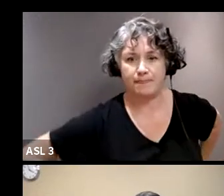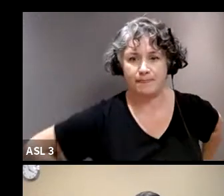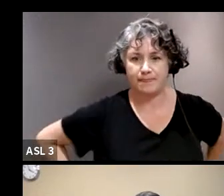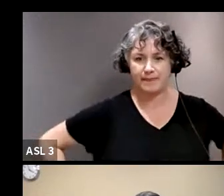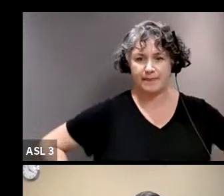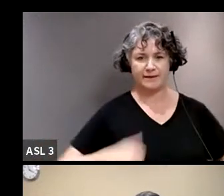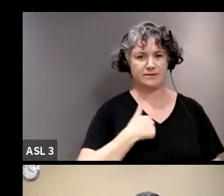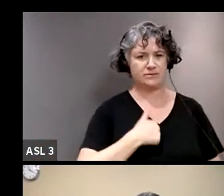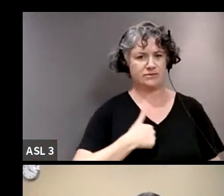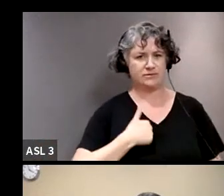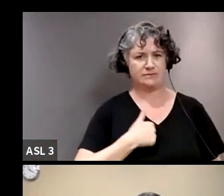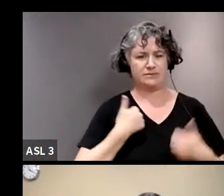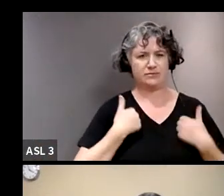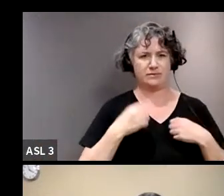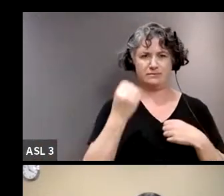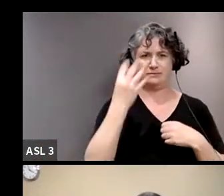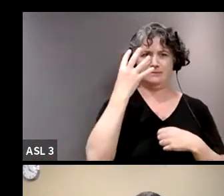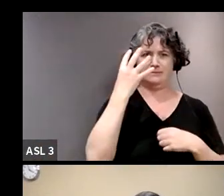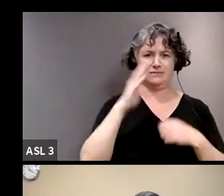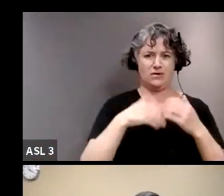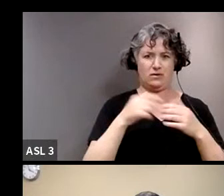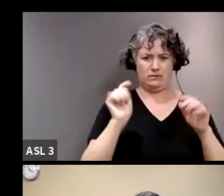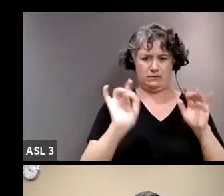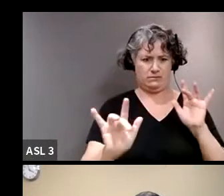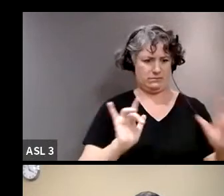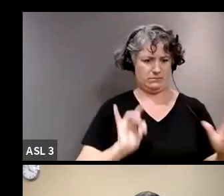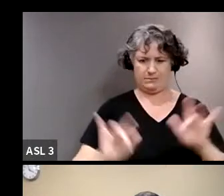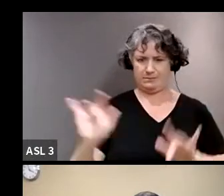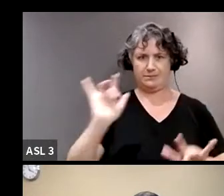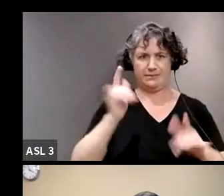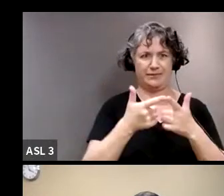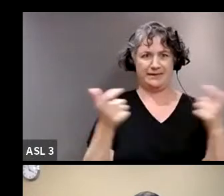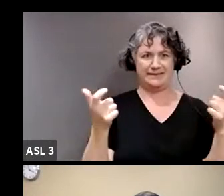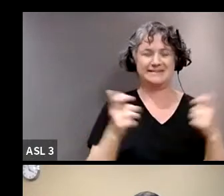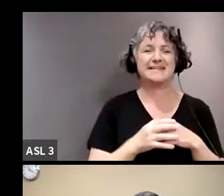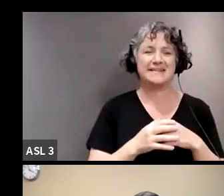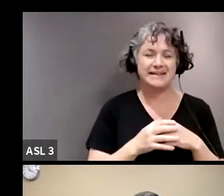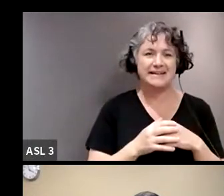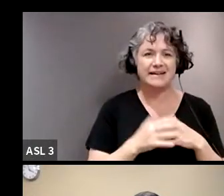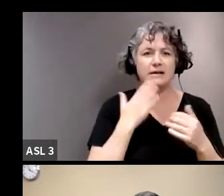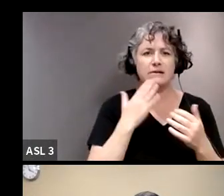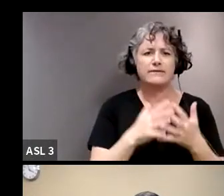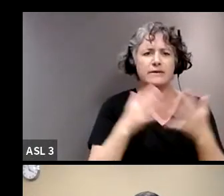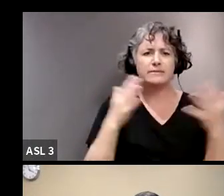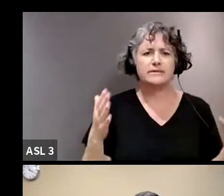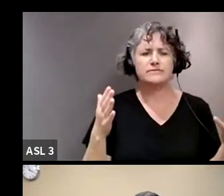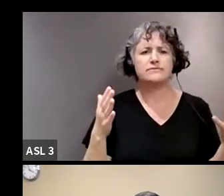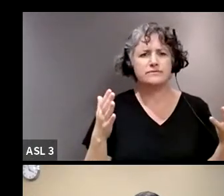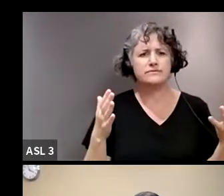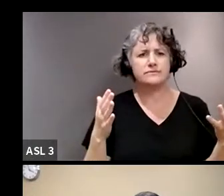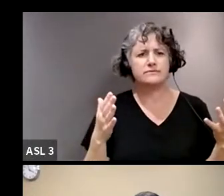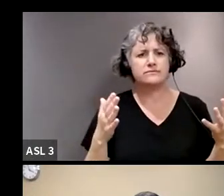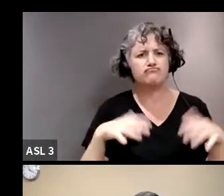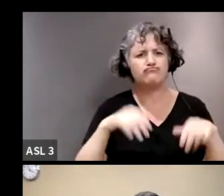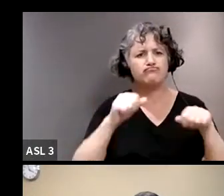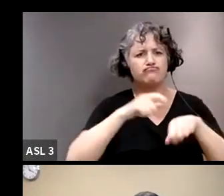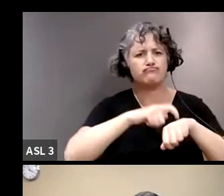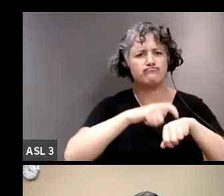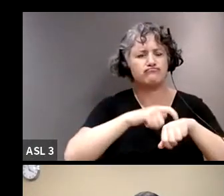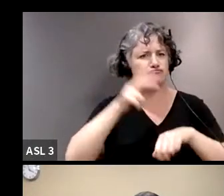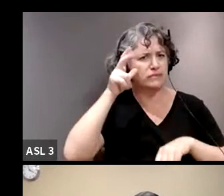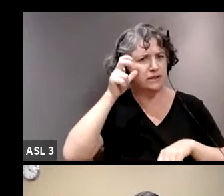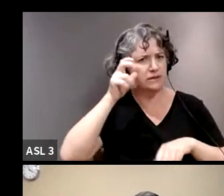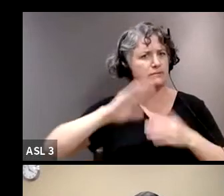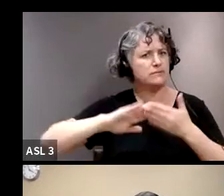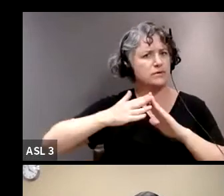sorry i'm just trying to turn on all of the elements that need to get turned on um thanks very much for um uh taking the time today to hear from the